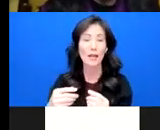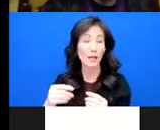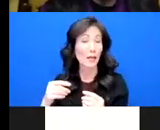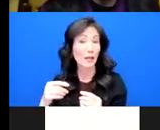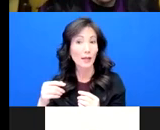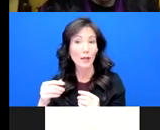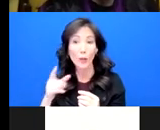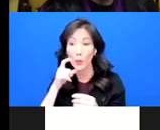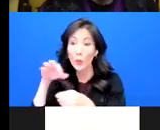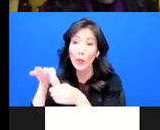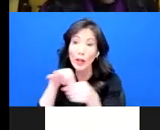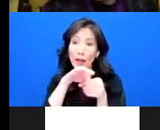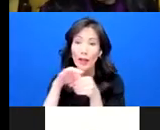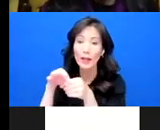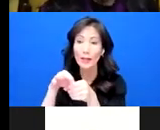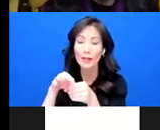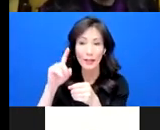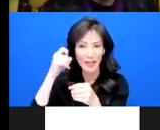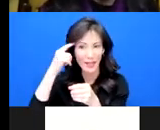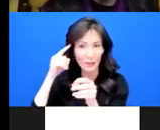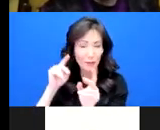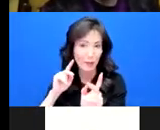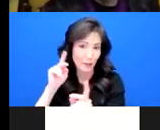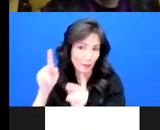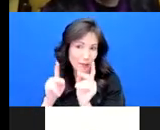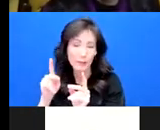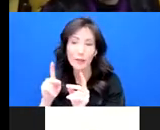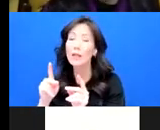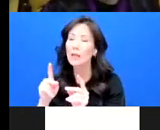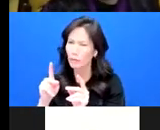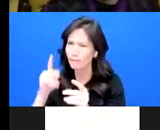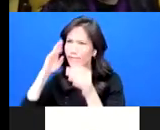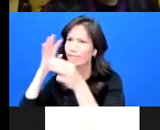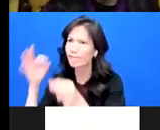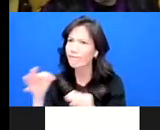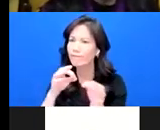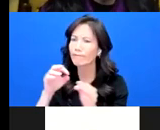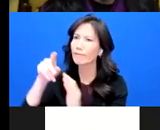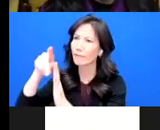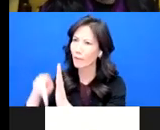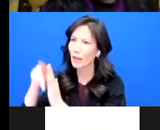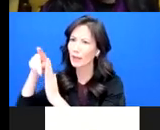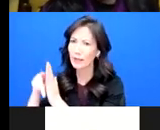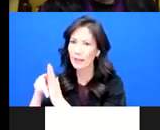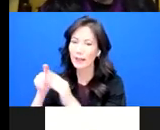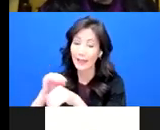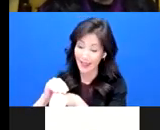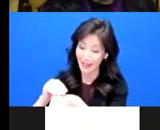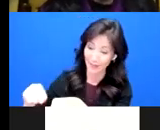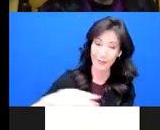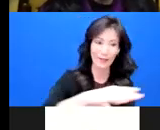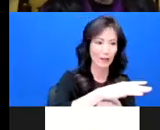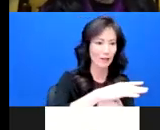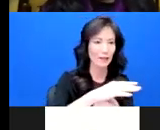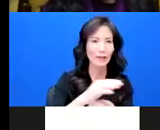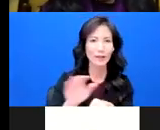by elected officials. And so in this instance, that is your community college board of trustees. So currently, is your community